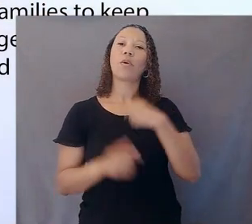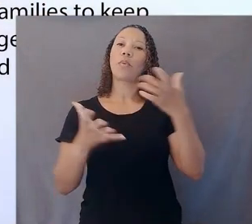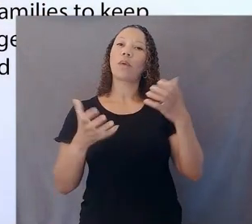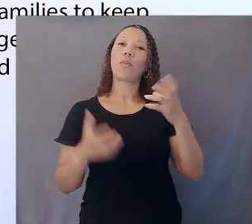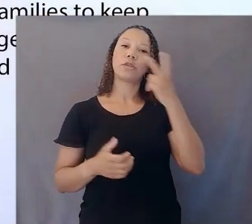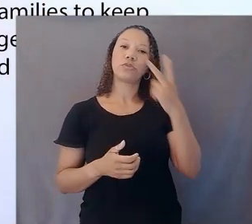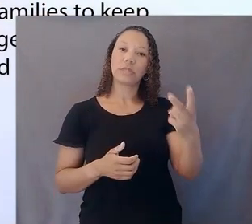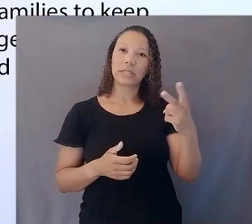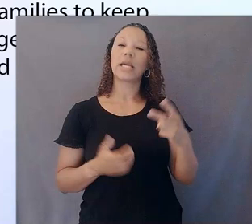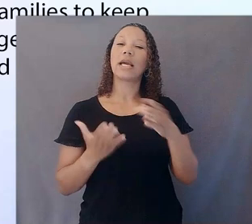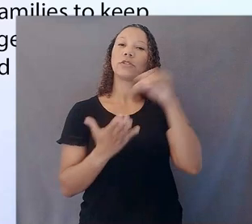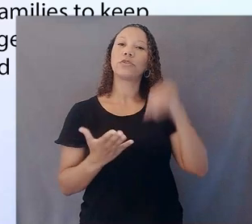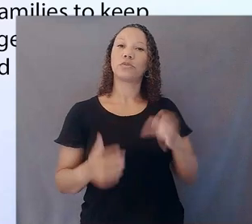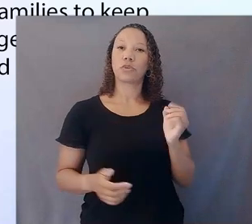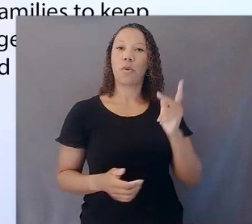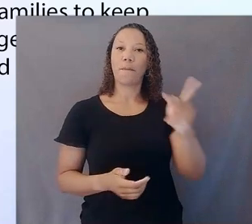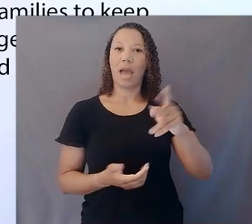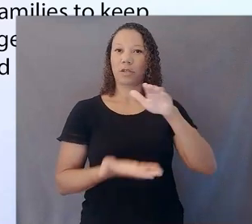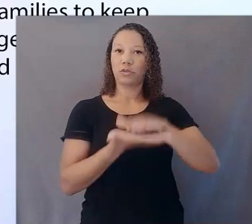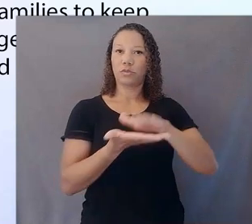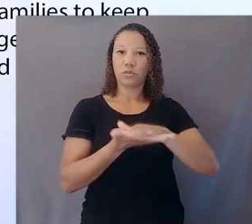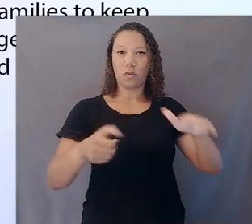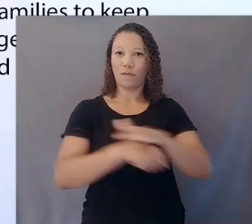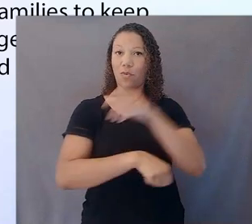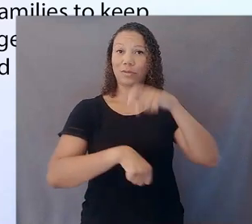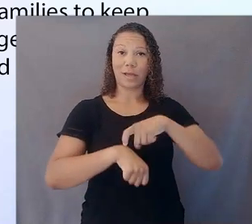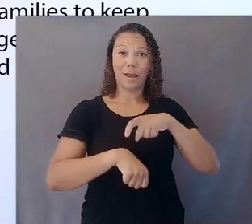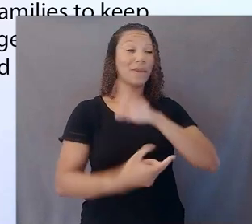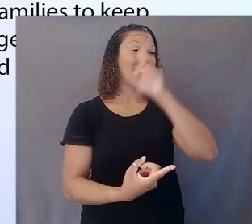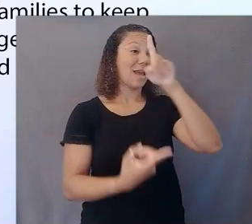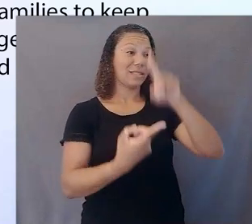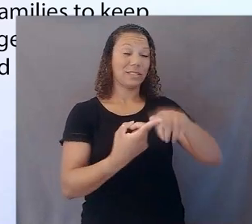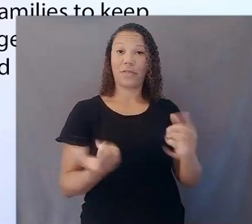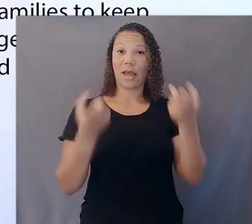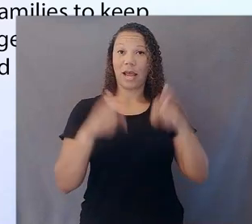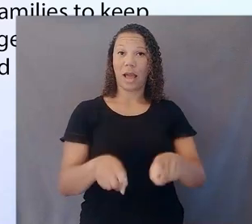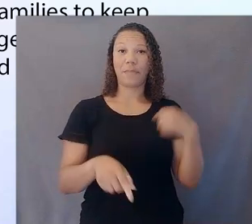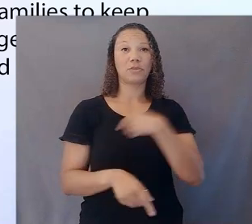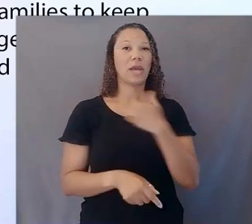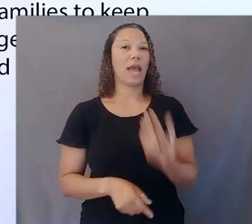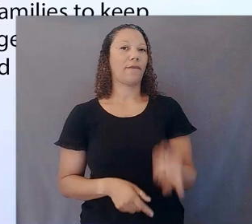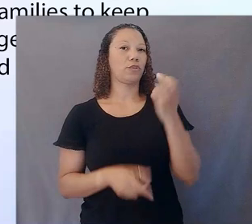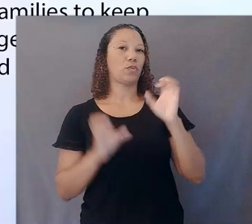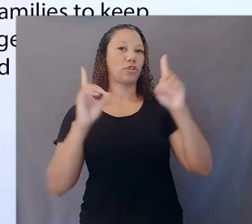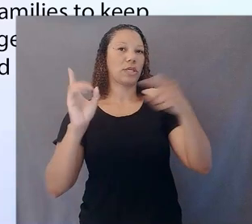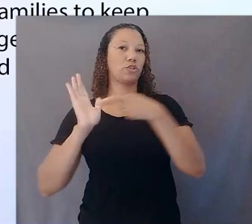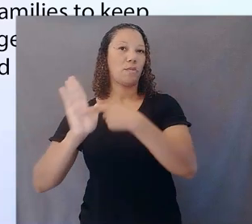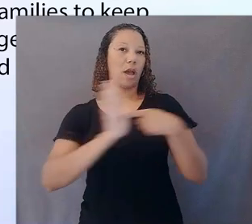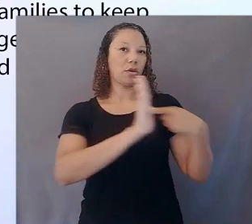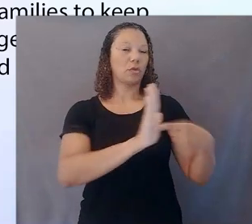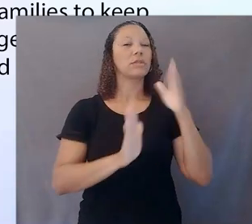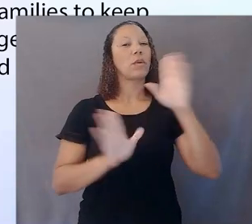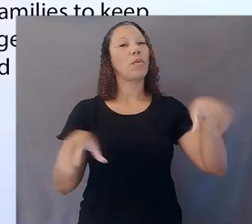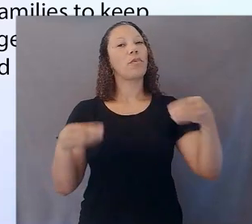at every one of our schools, and until we can get there, we have 2 educational models that will provide an exceptional